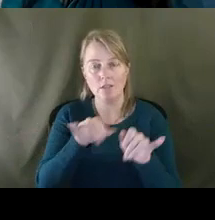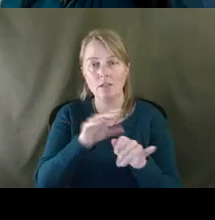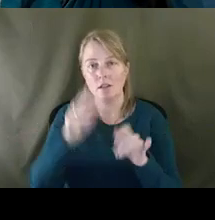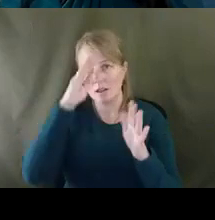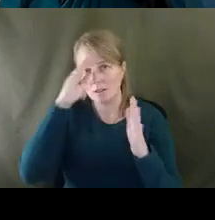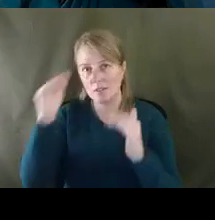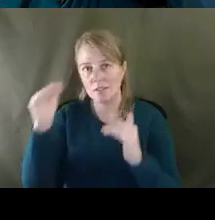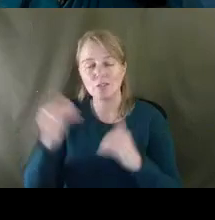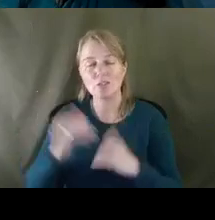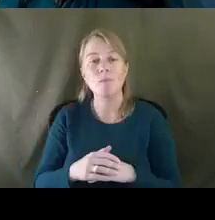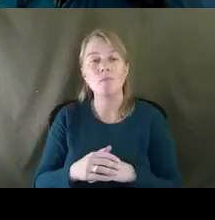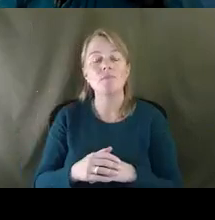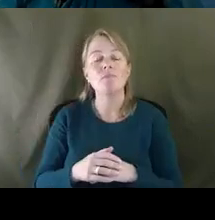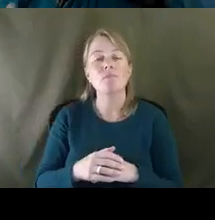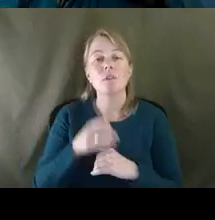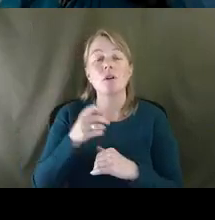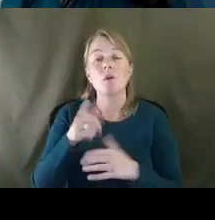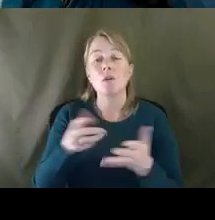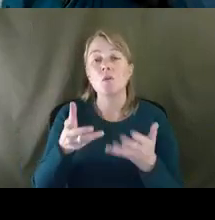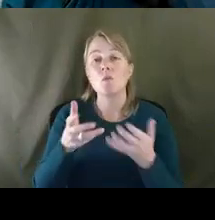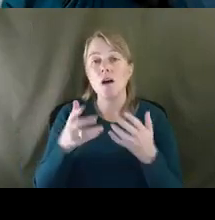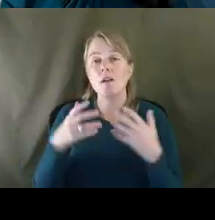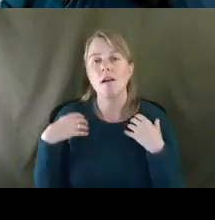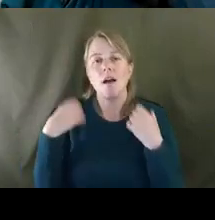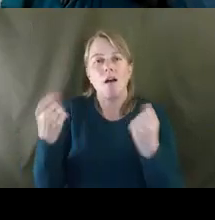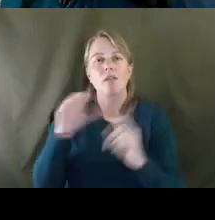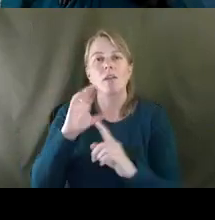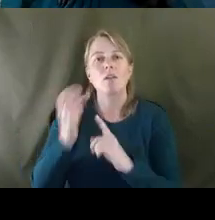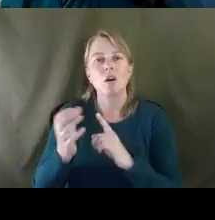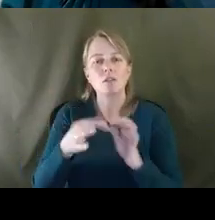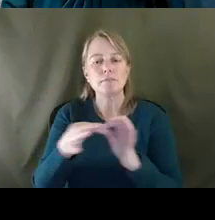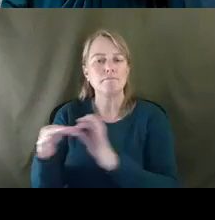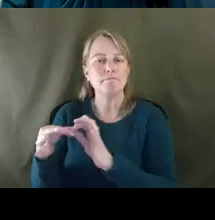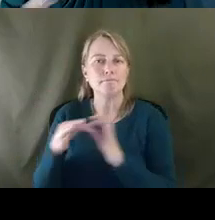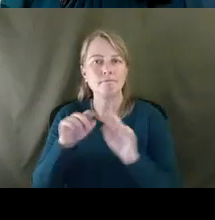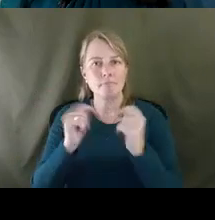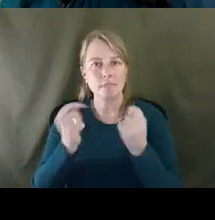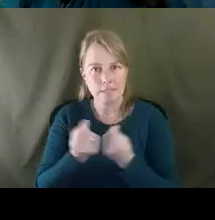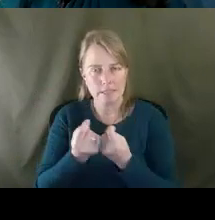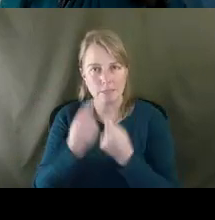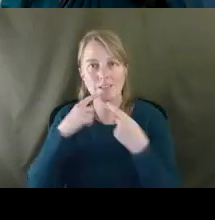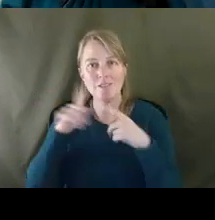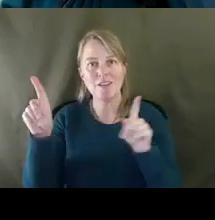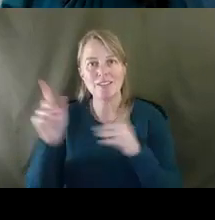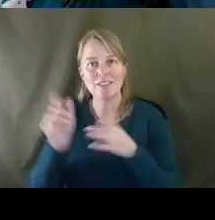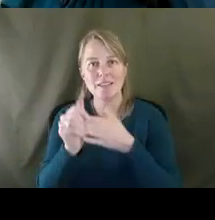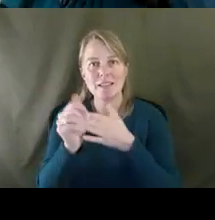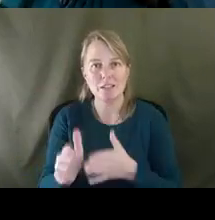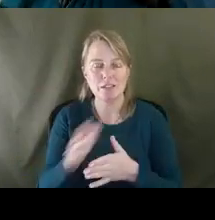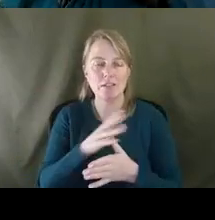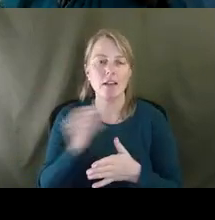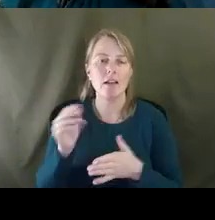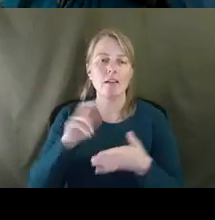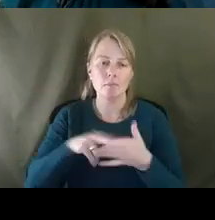expectations. What you want to achieve is a healthy culture where there are cohesive teams, effective leadership, and